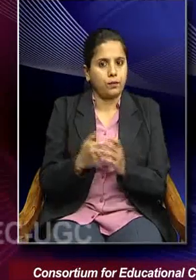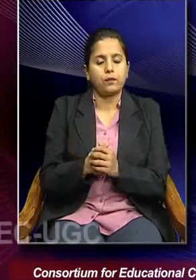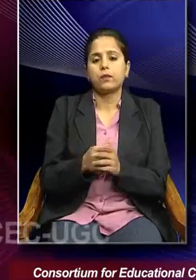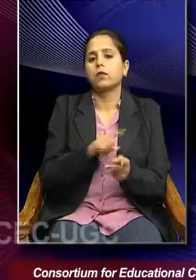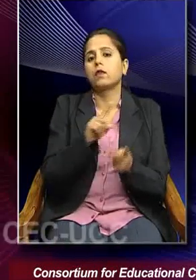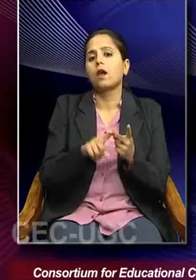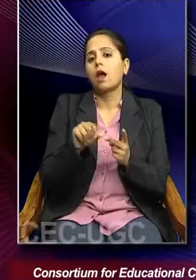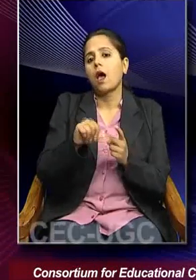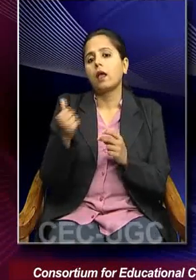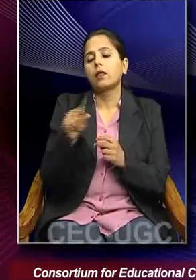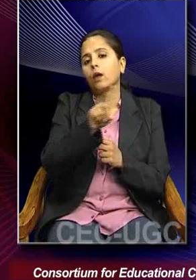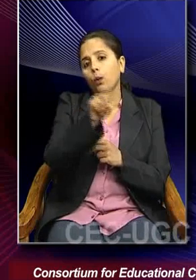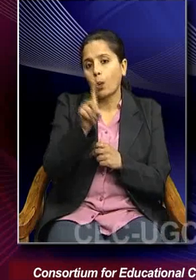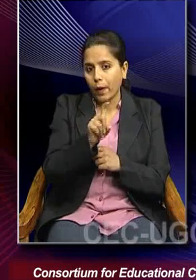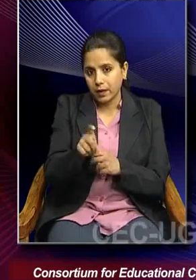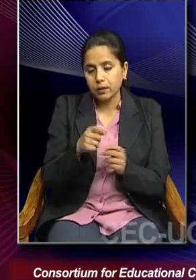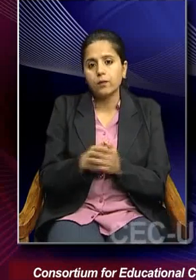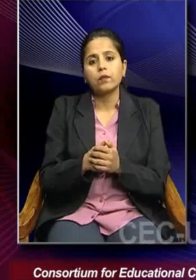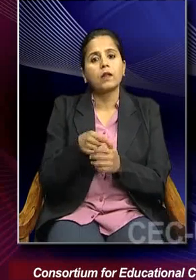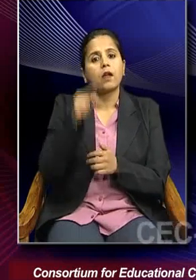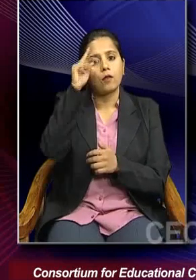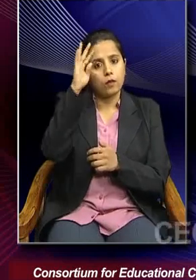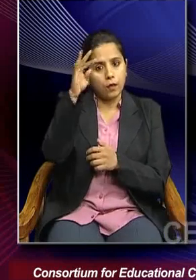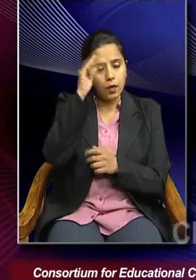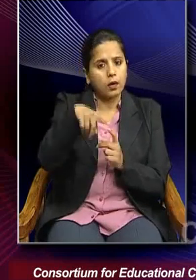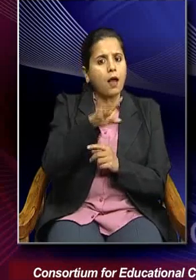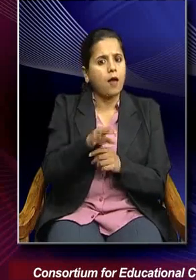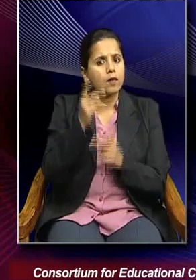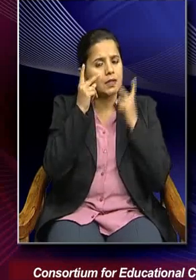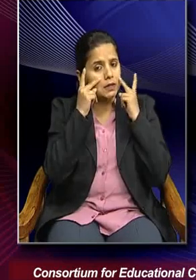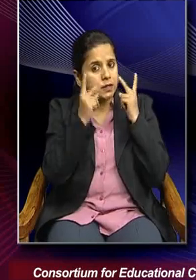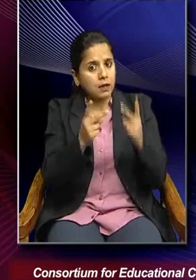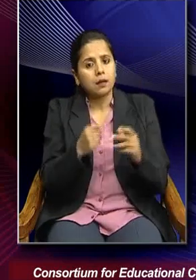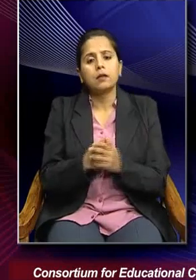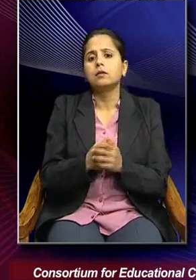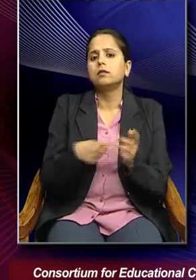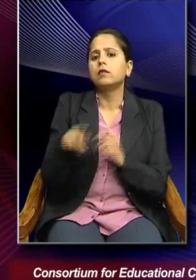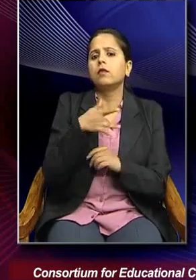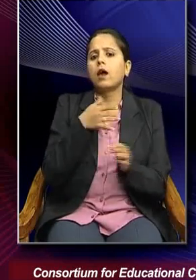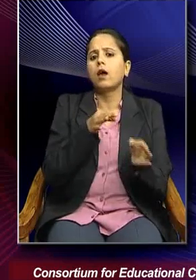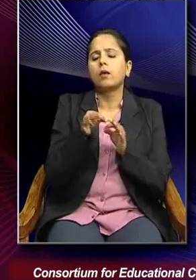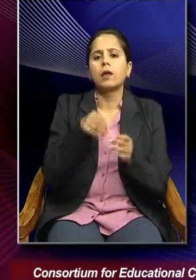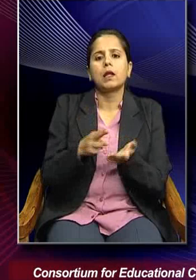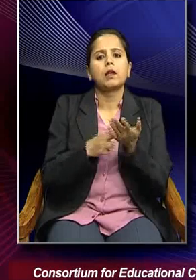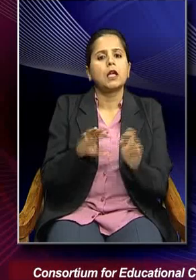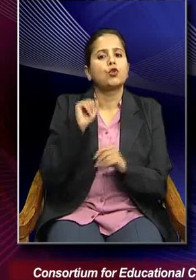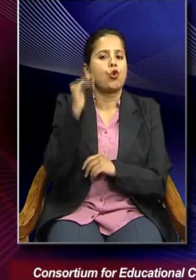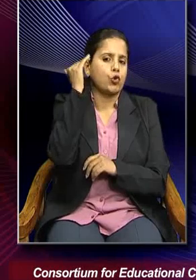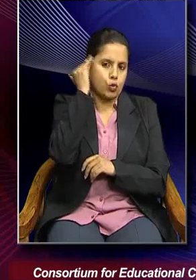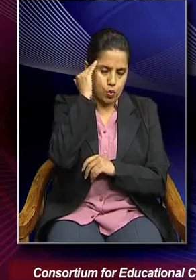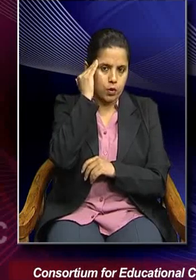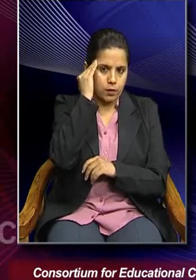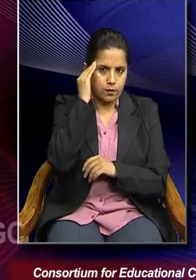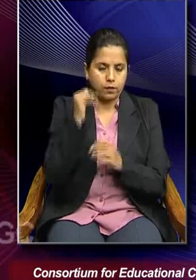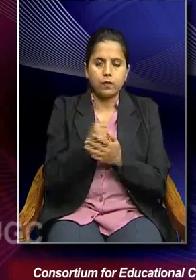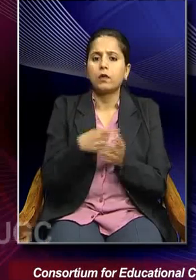Another central question that philosophy explores is the nature of knowledge.